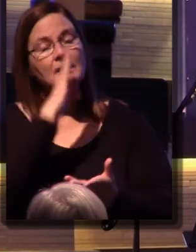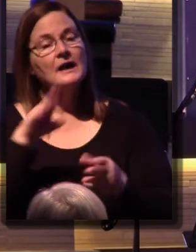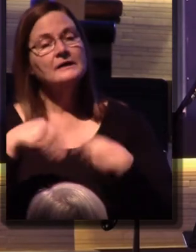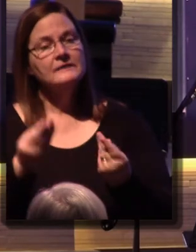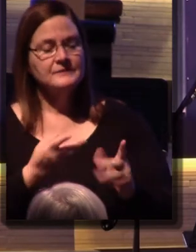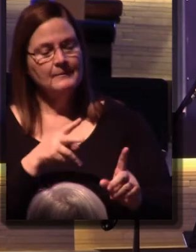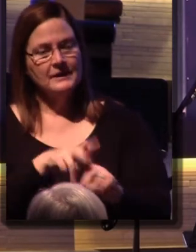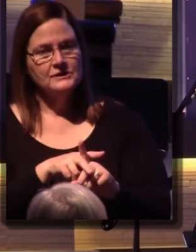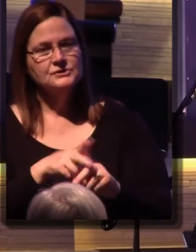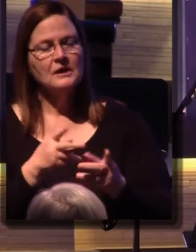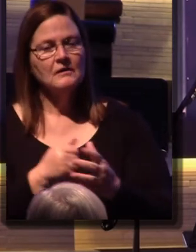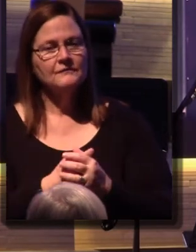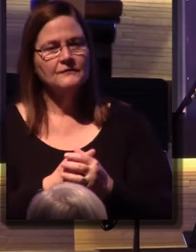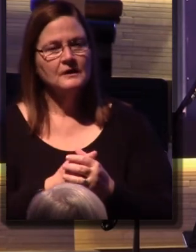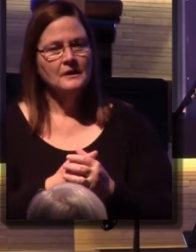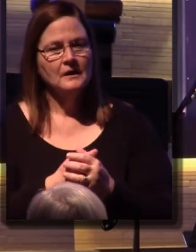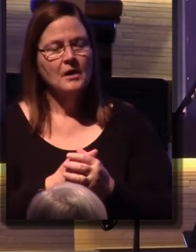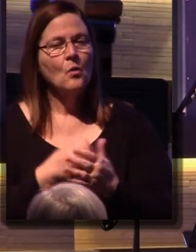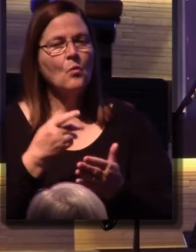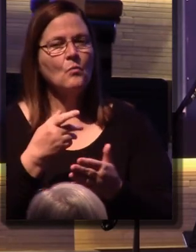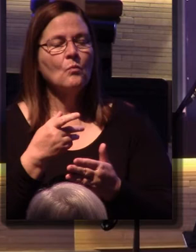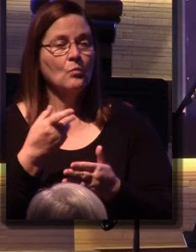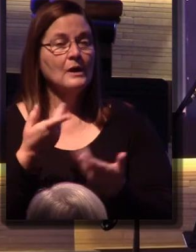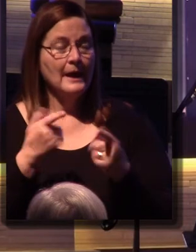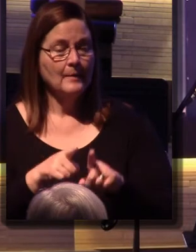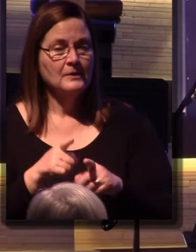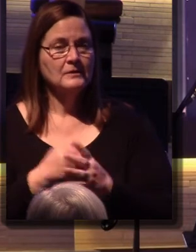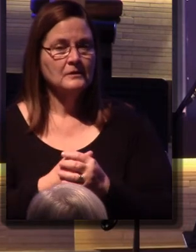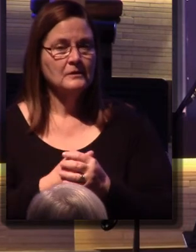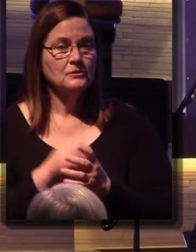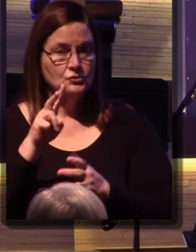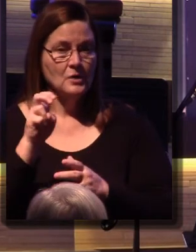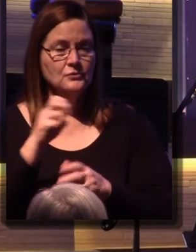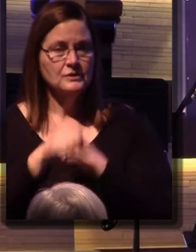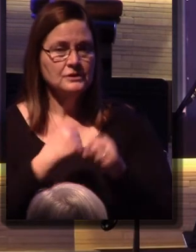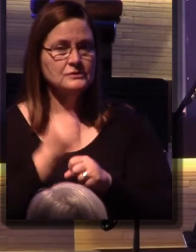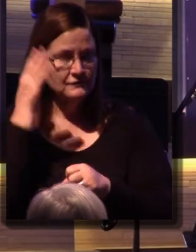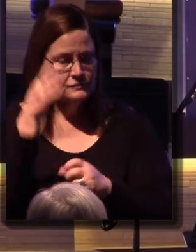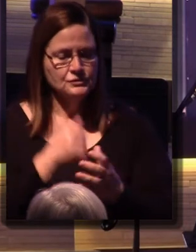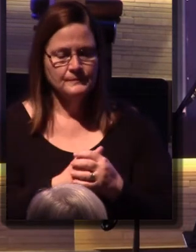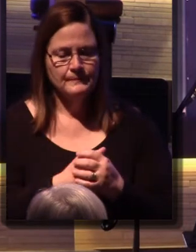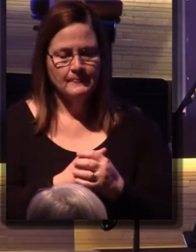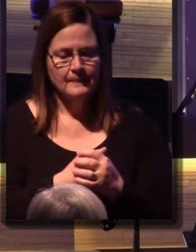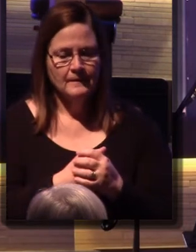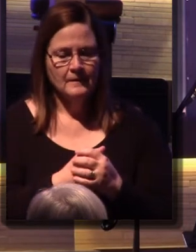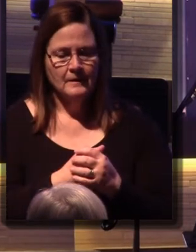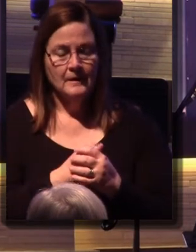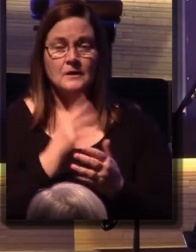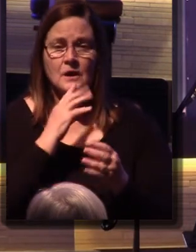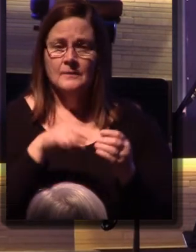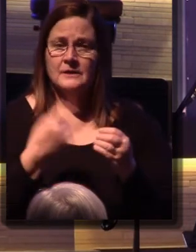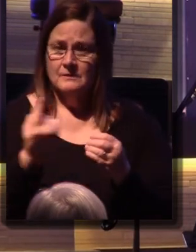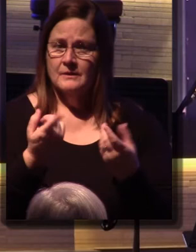here God gives an application of what, a near application of what is going to happen almost 200 years in the future.